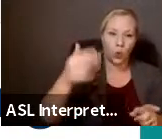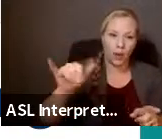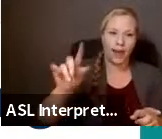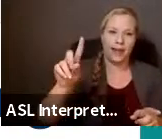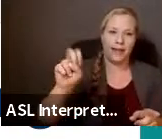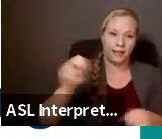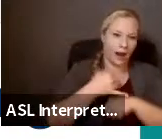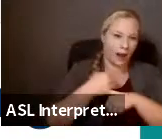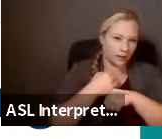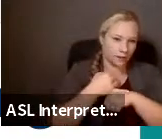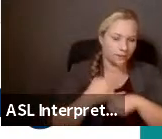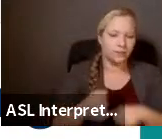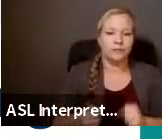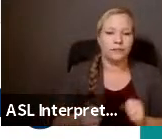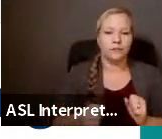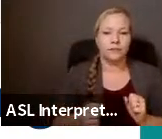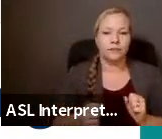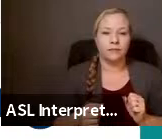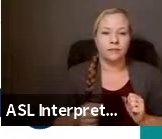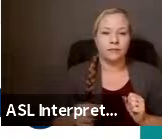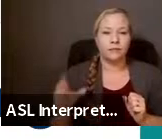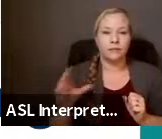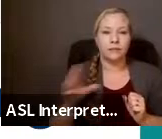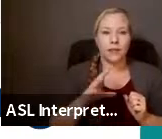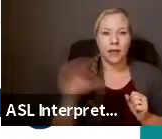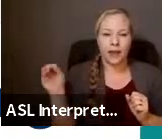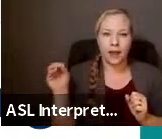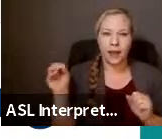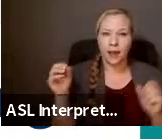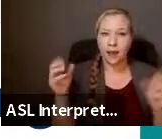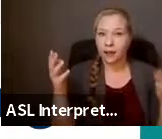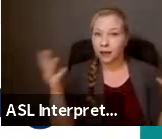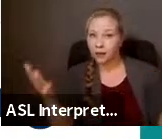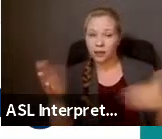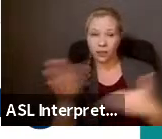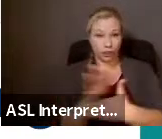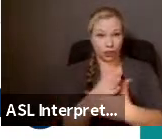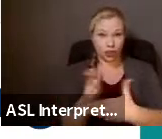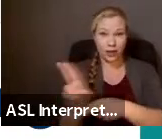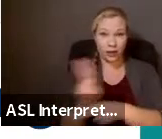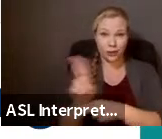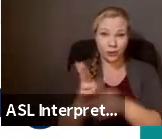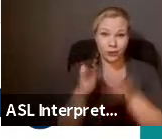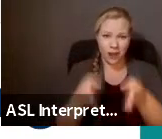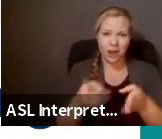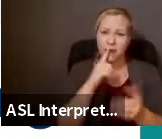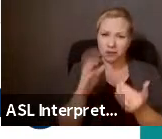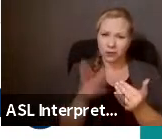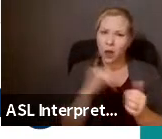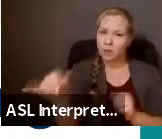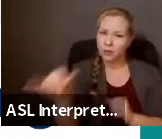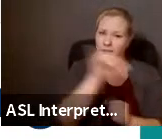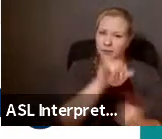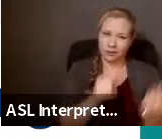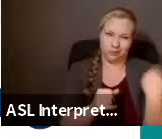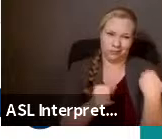And in some ways, the shared use path is pretty similar to what we saw in the last example. So if we were to follow that